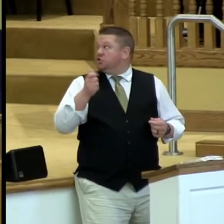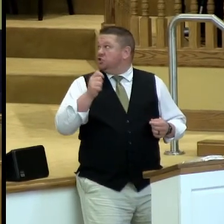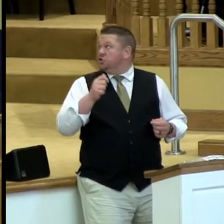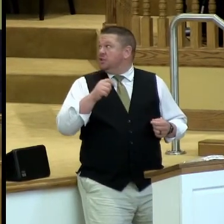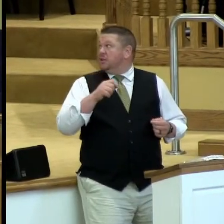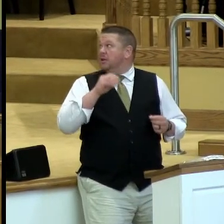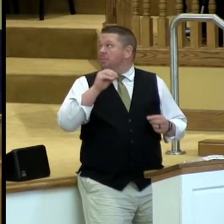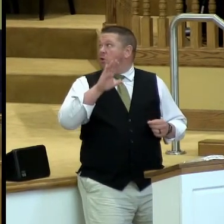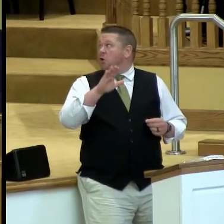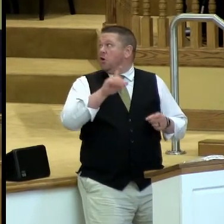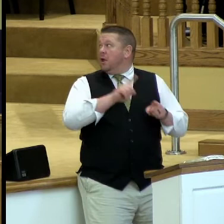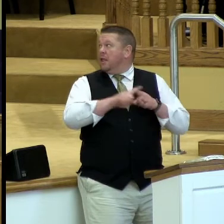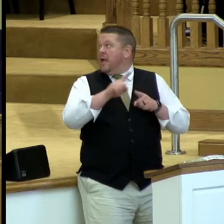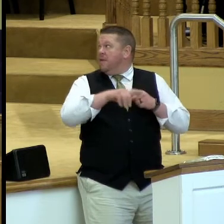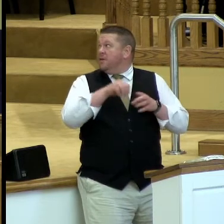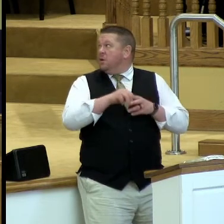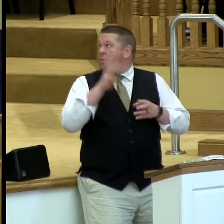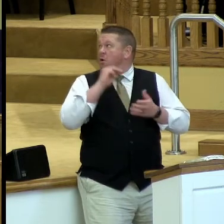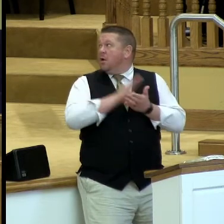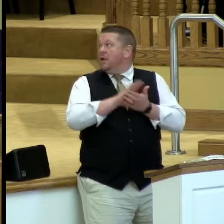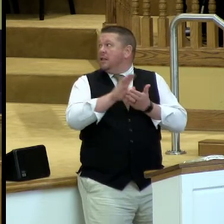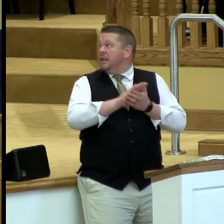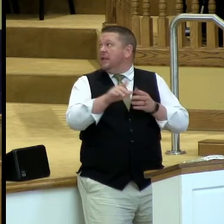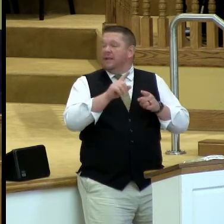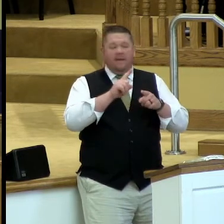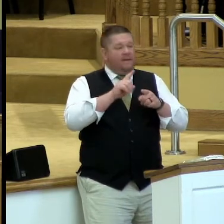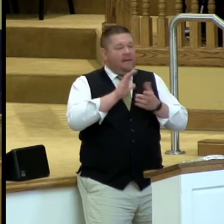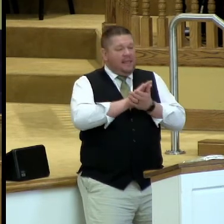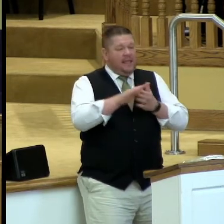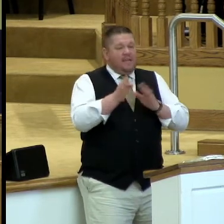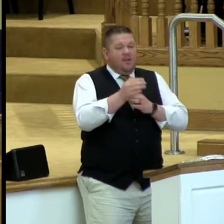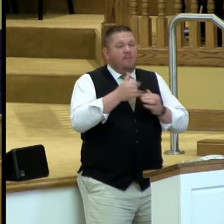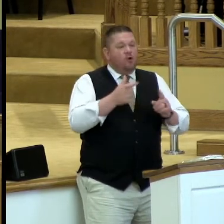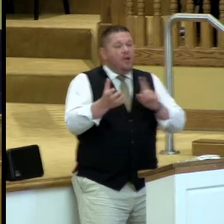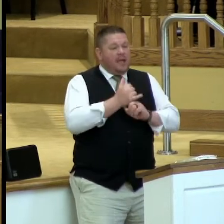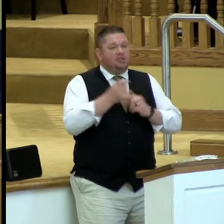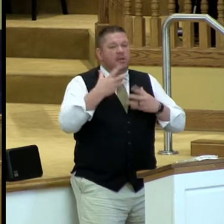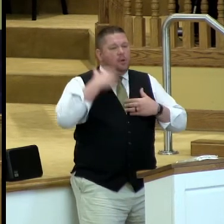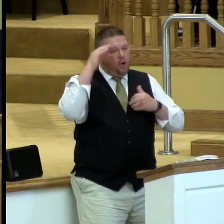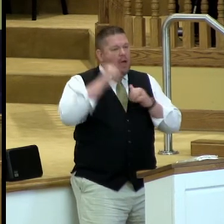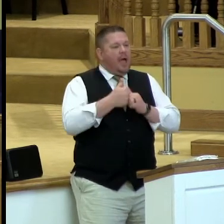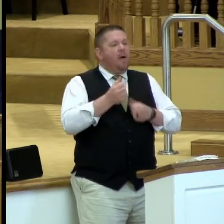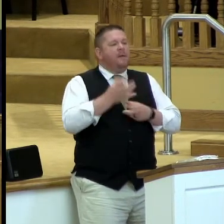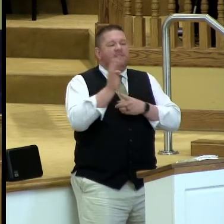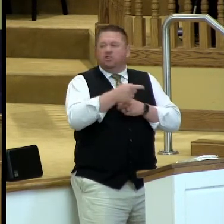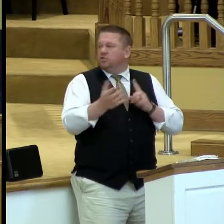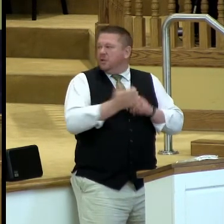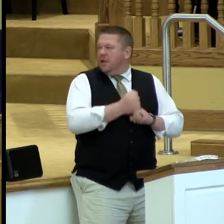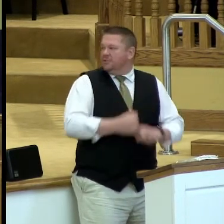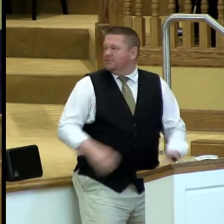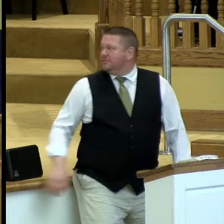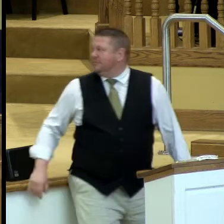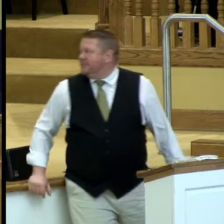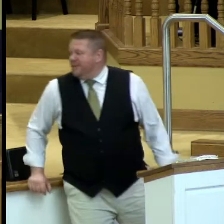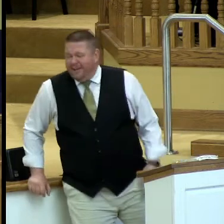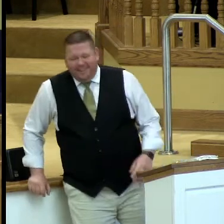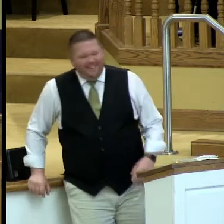fishing, stick your knife in the water and clean the fish before you catch it. And let me know how many fish you catch.